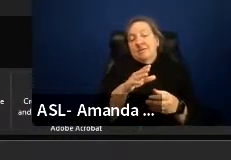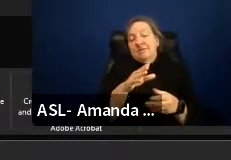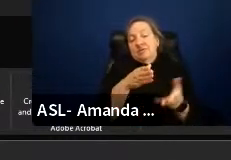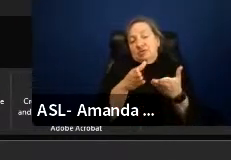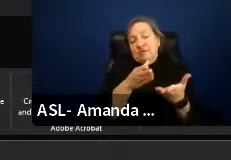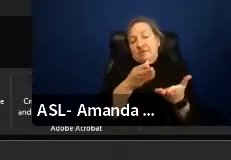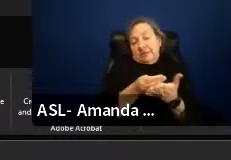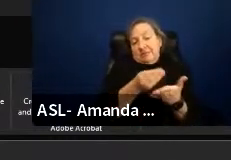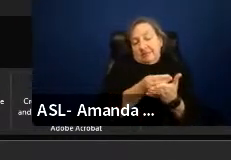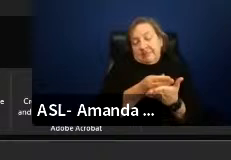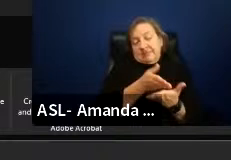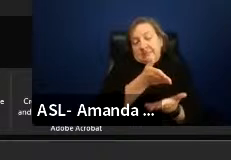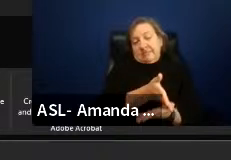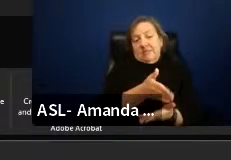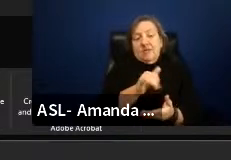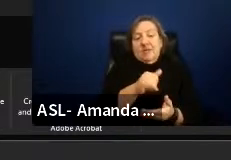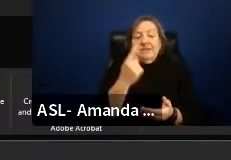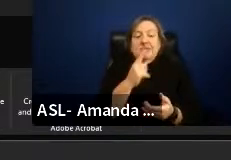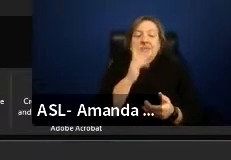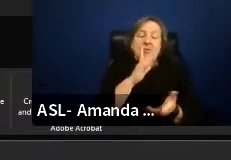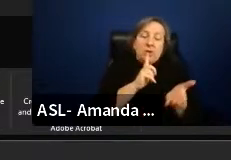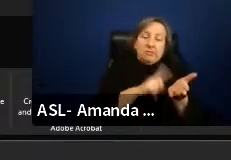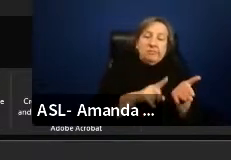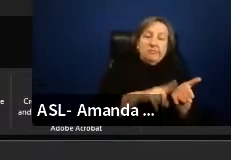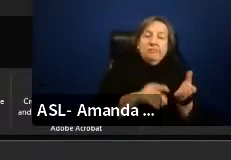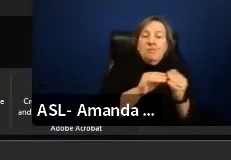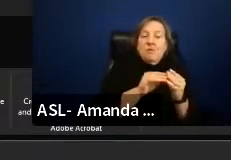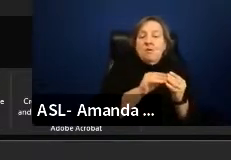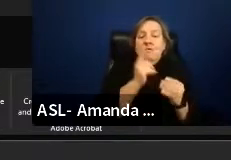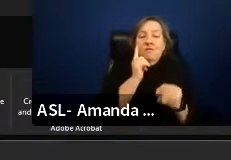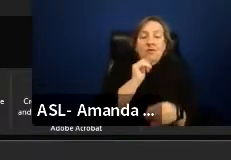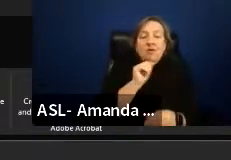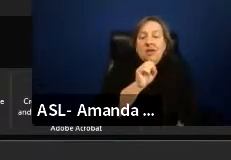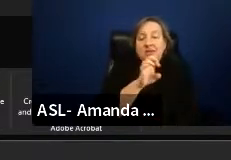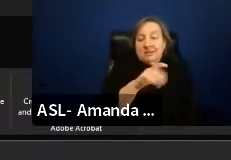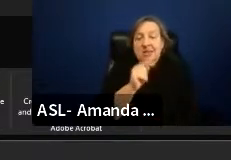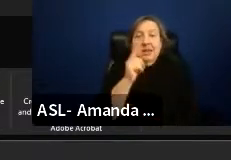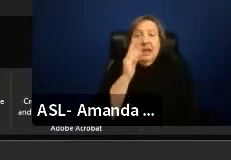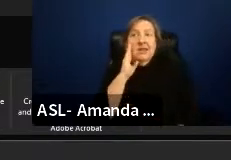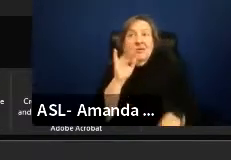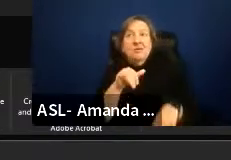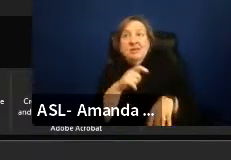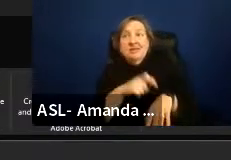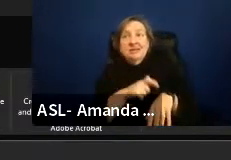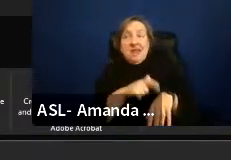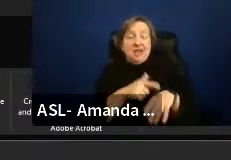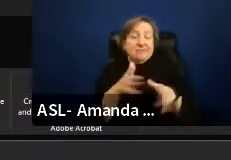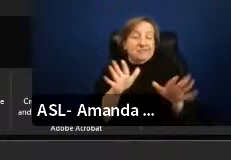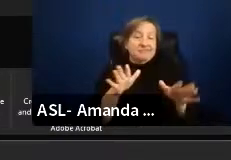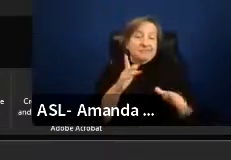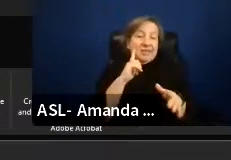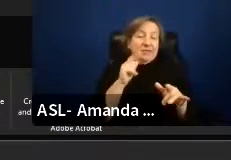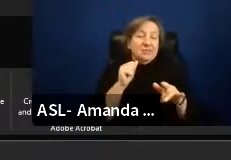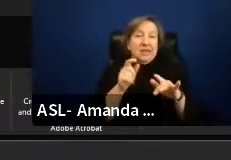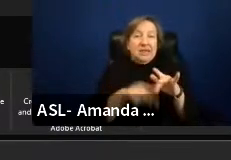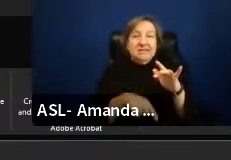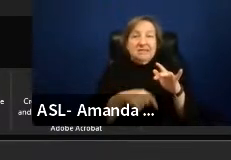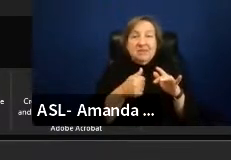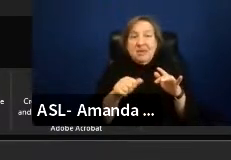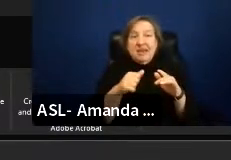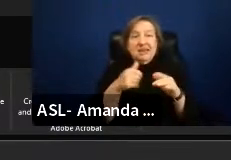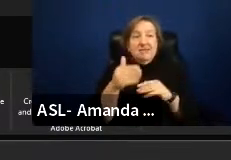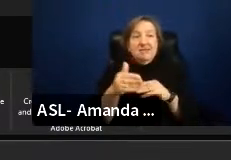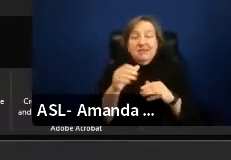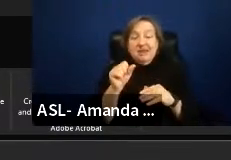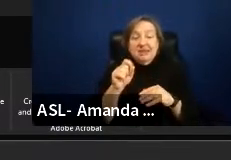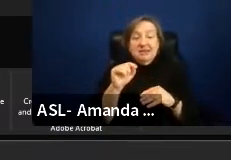continue to explore on that asset development side. I know we're at time, Emily. I think we can skip maybe any of the next step